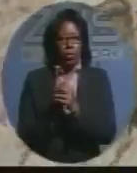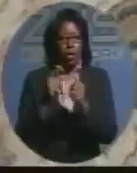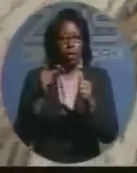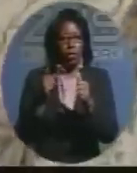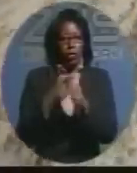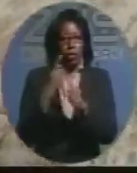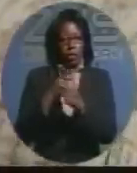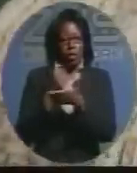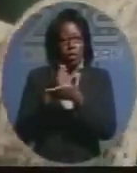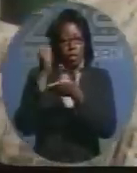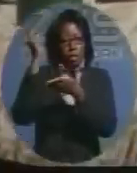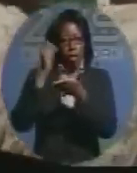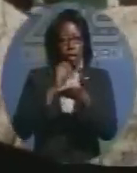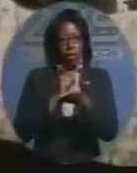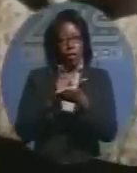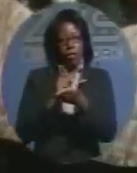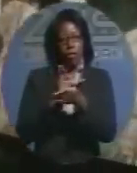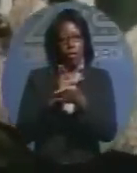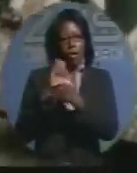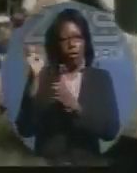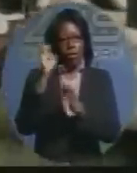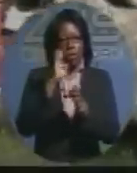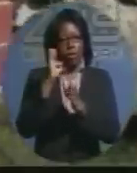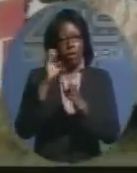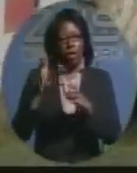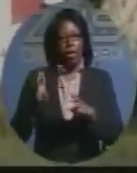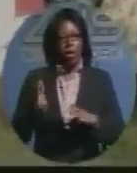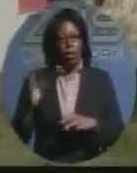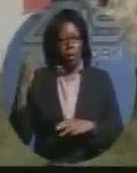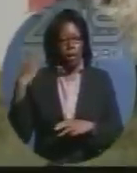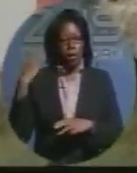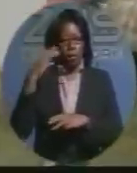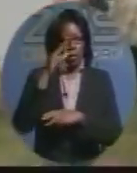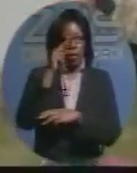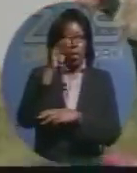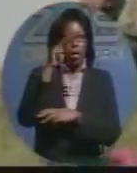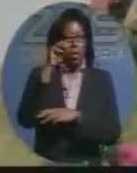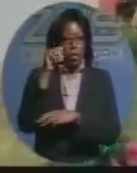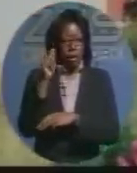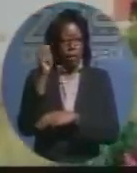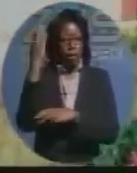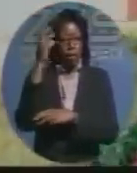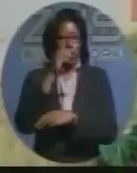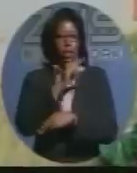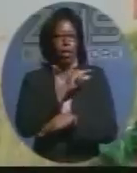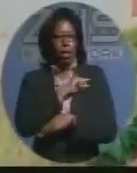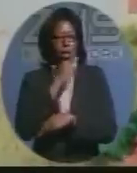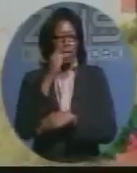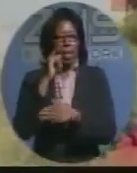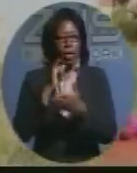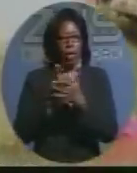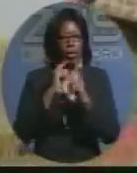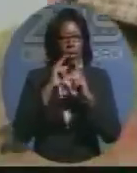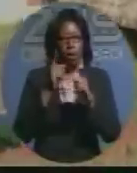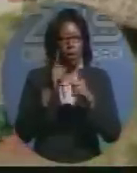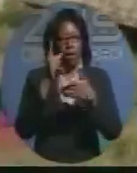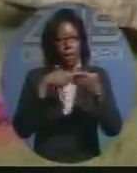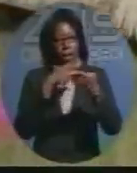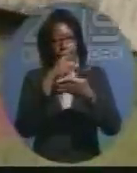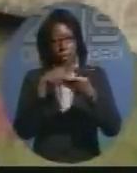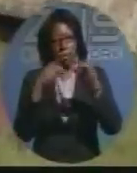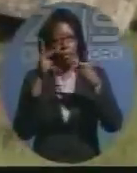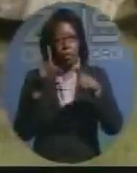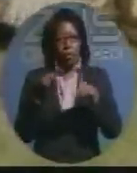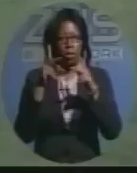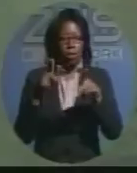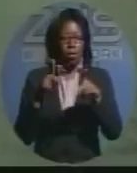First Assistant Secretary for the National Emergency Management Agency, NEMA, Crystal Glinton, says the exigency order will eliminate persons